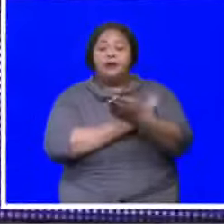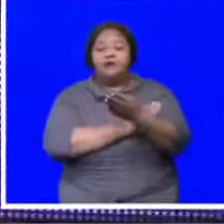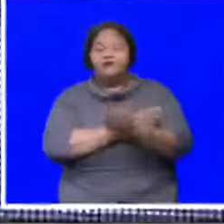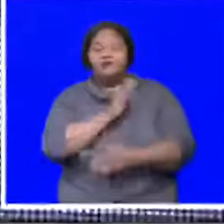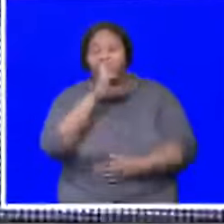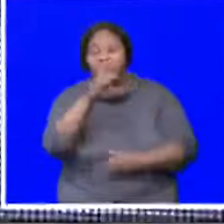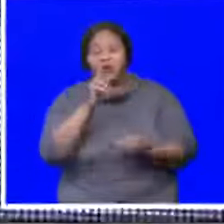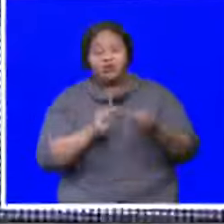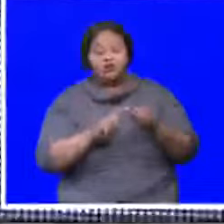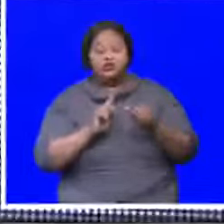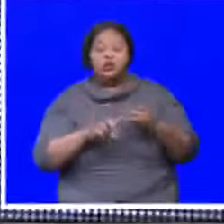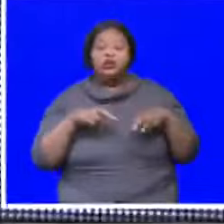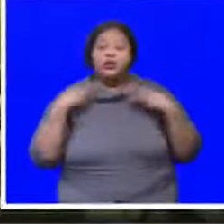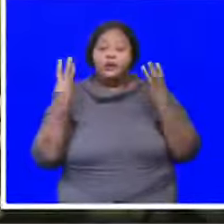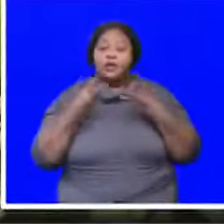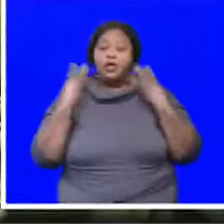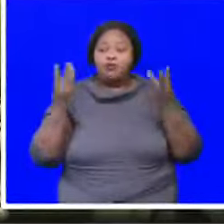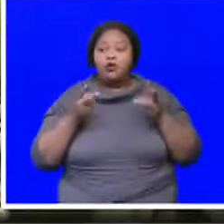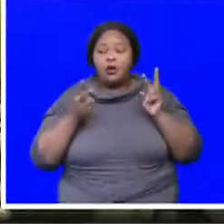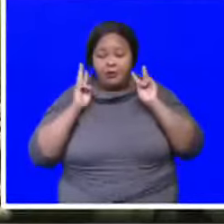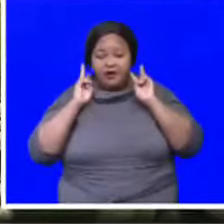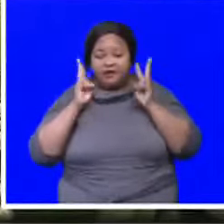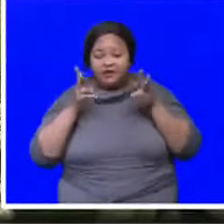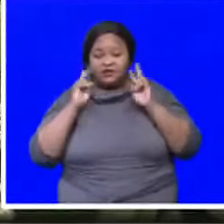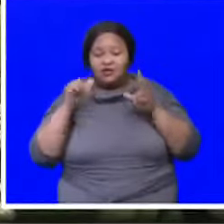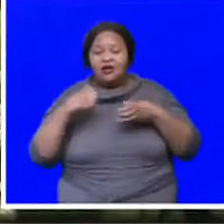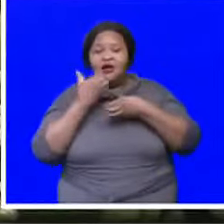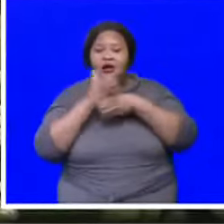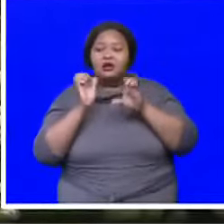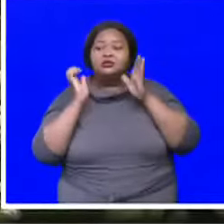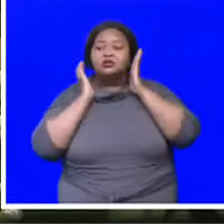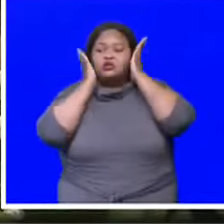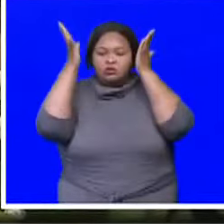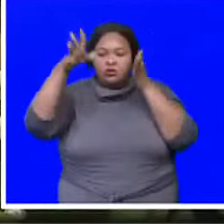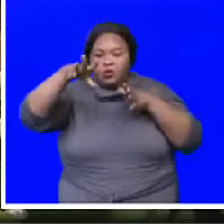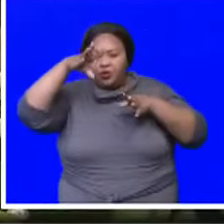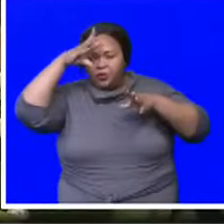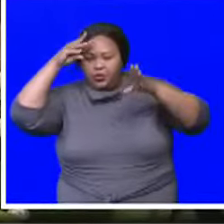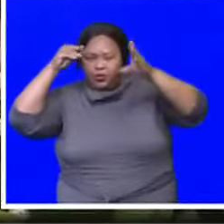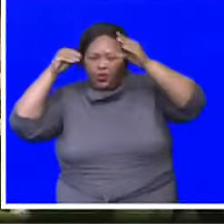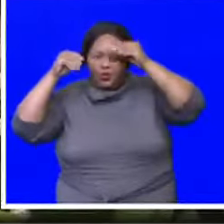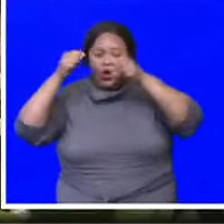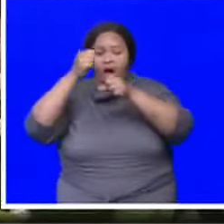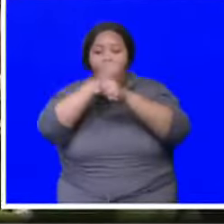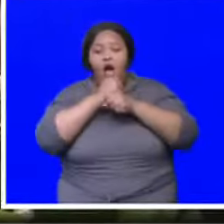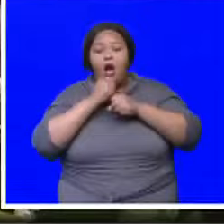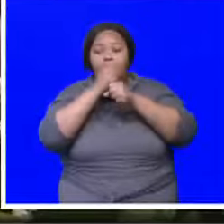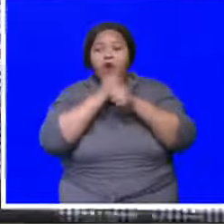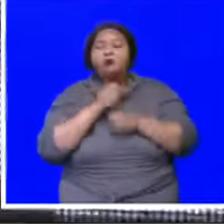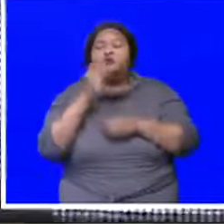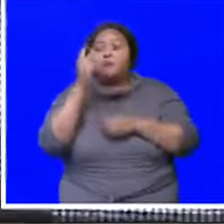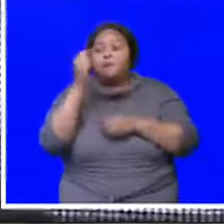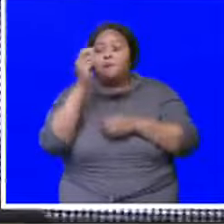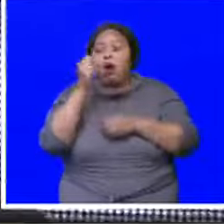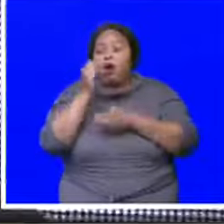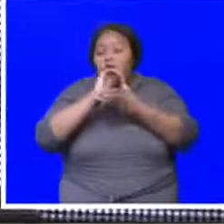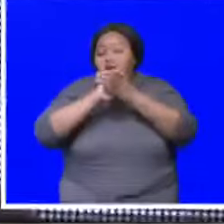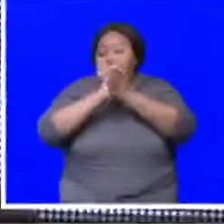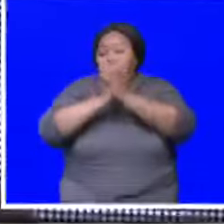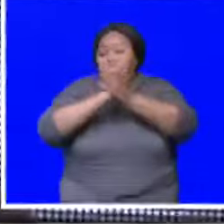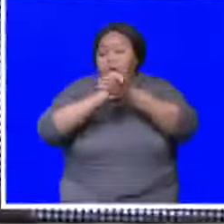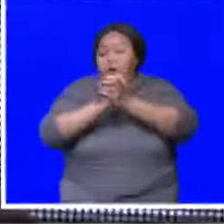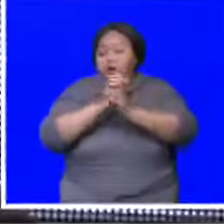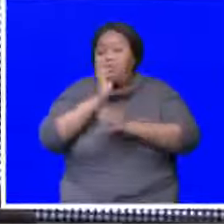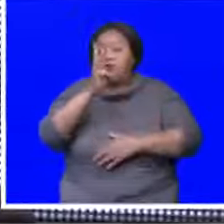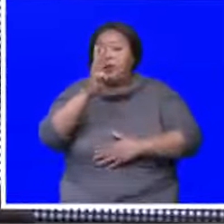our visitors to the kingdom will gain deeper appreciation of the kingdom's pride, the